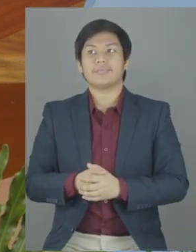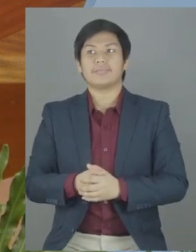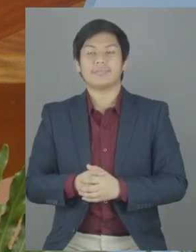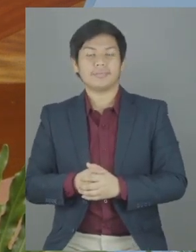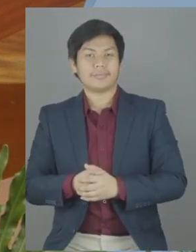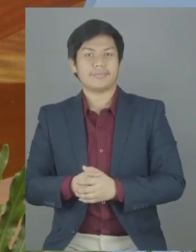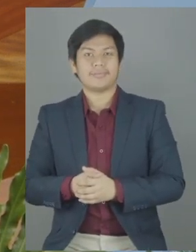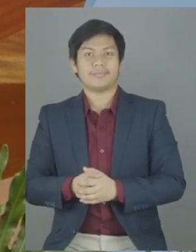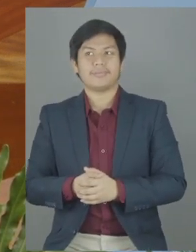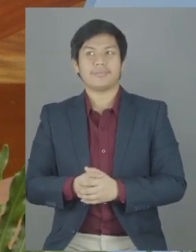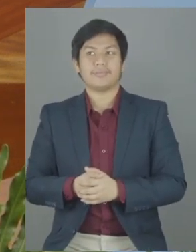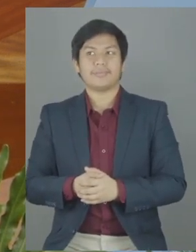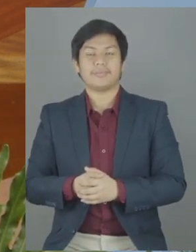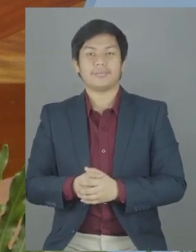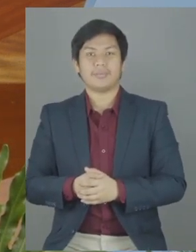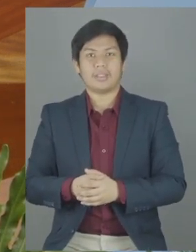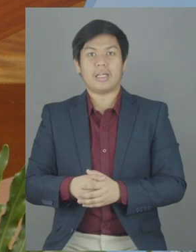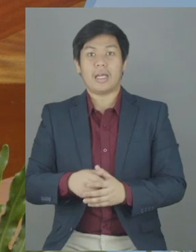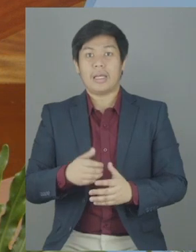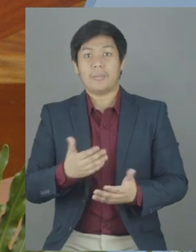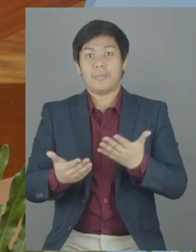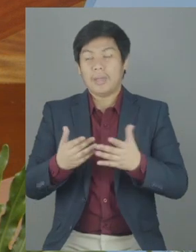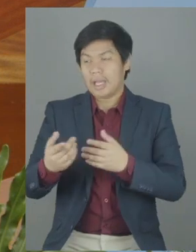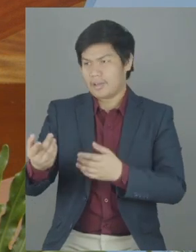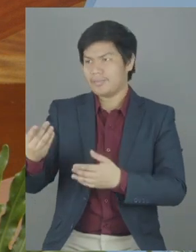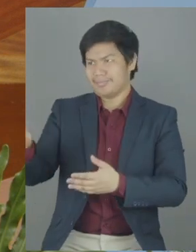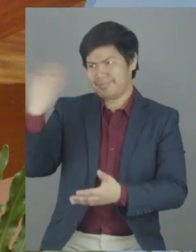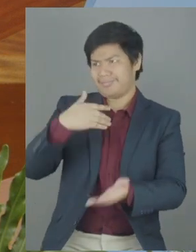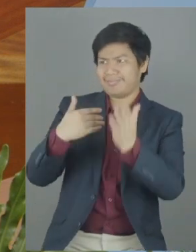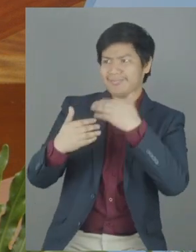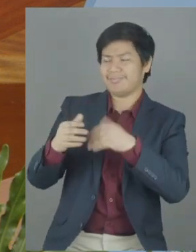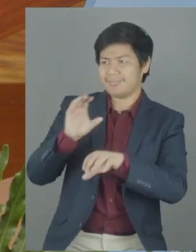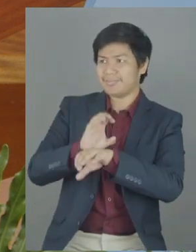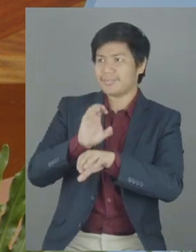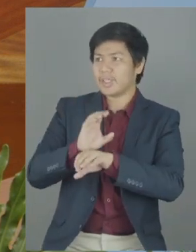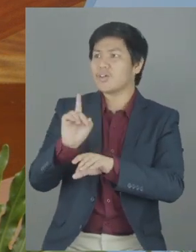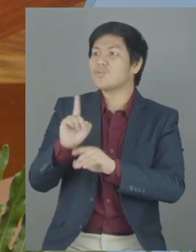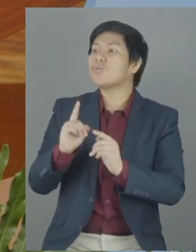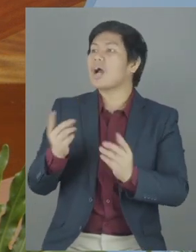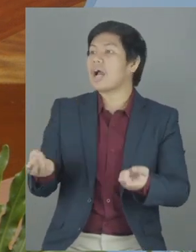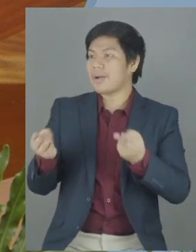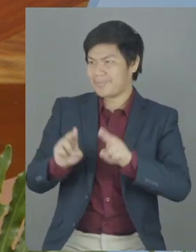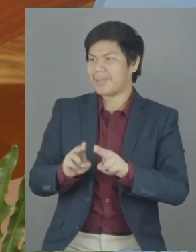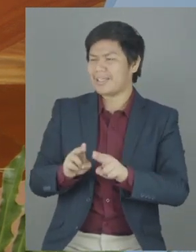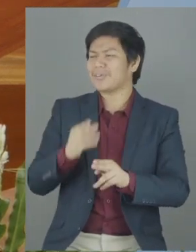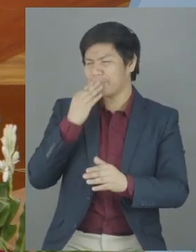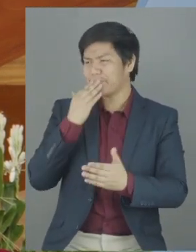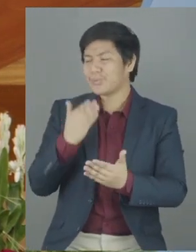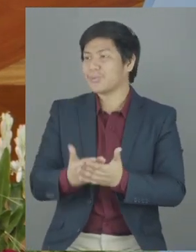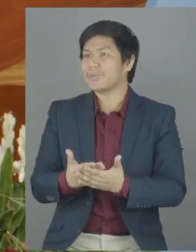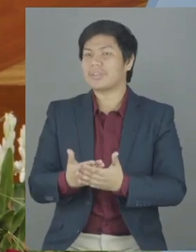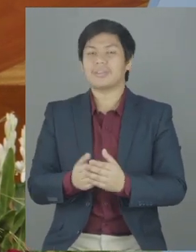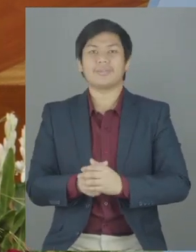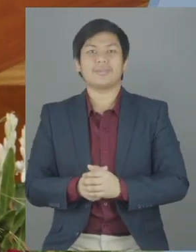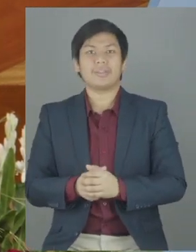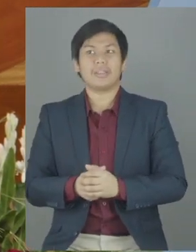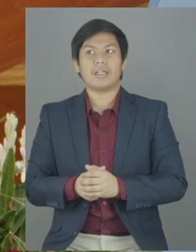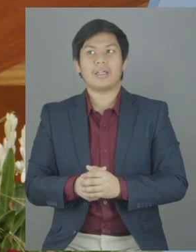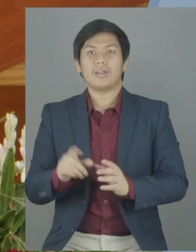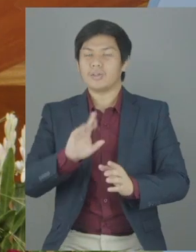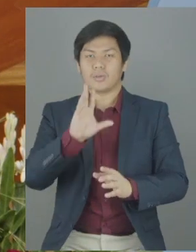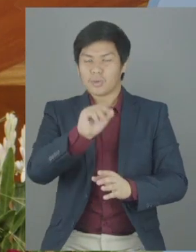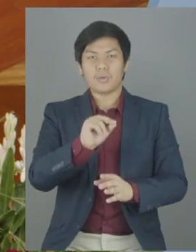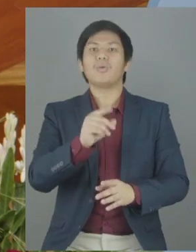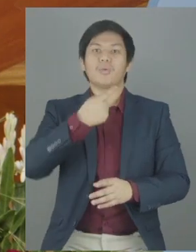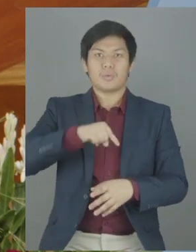means go to my house, go to our church. This is what we have. It's nice. We go beyond that and